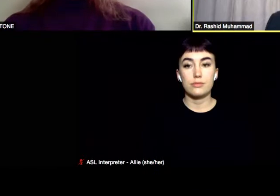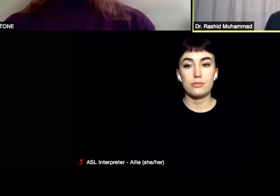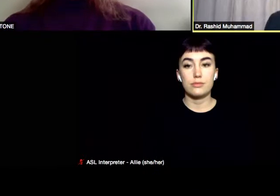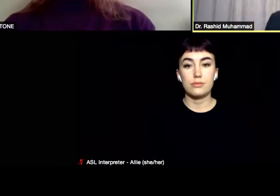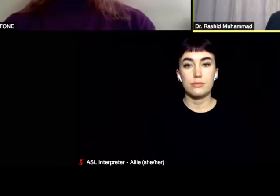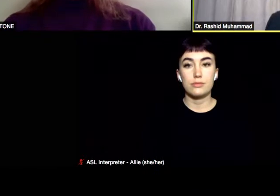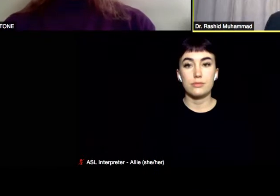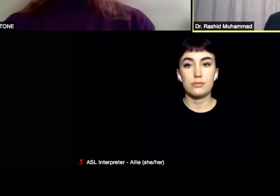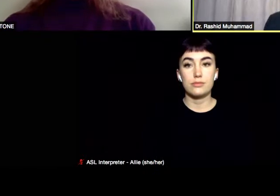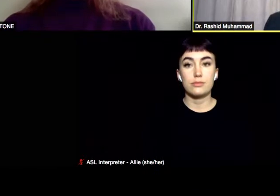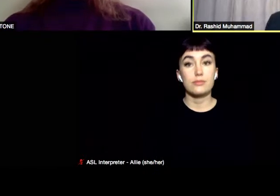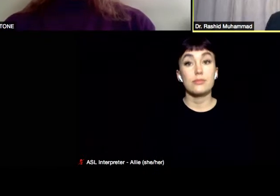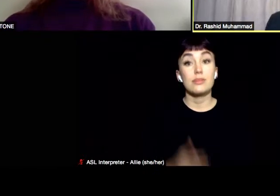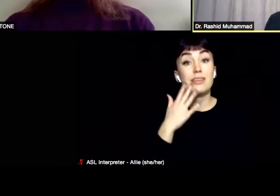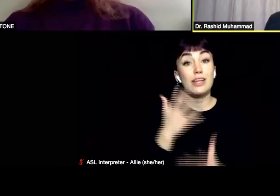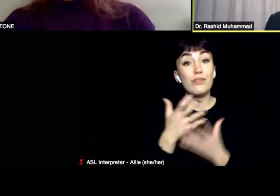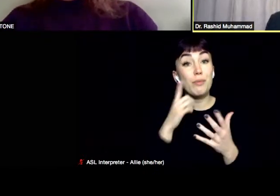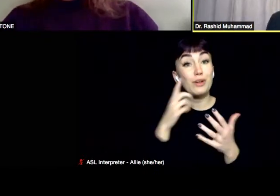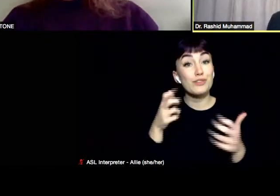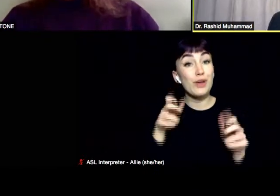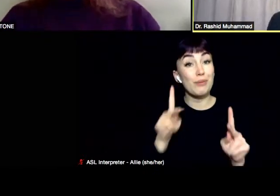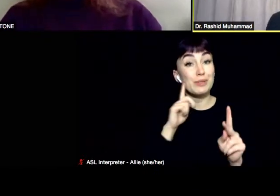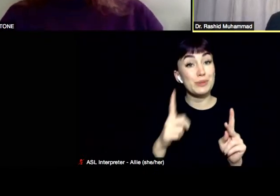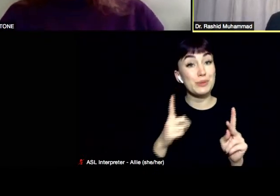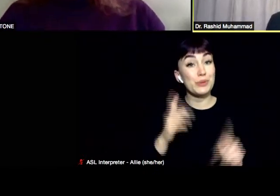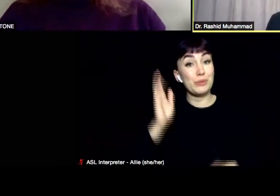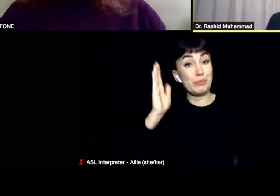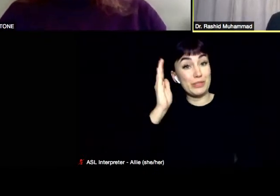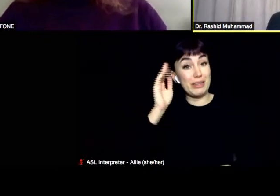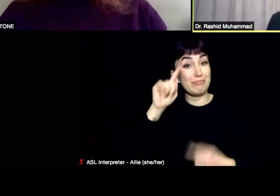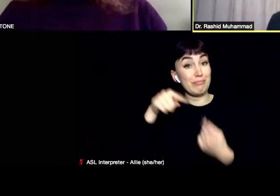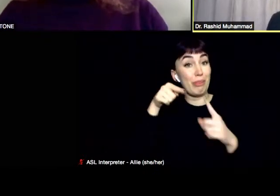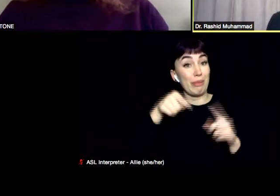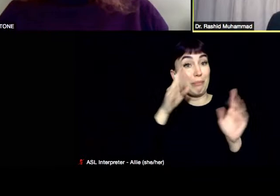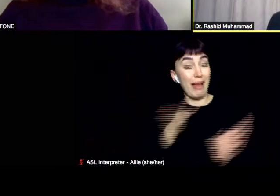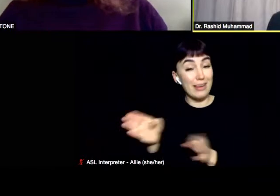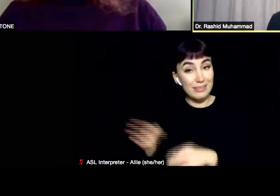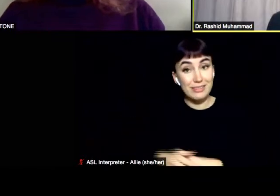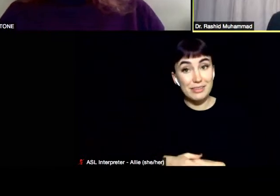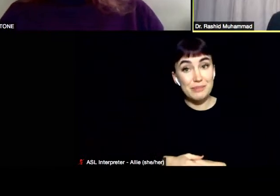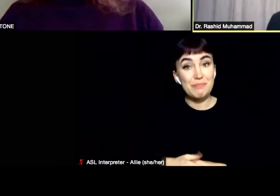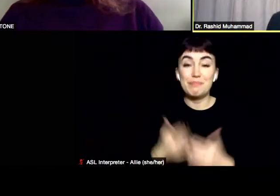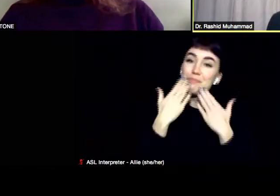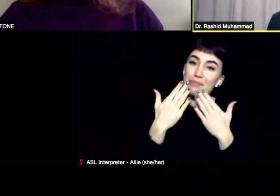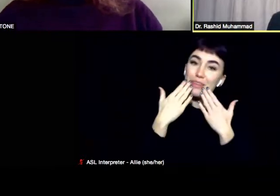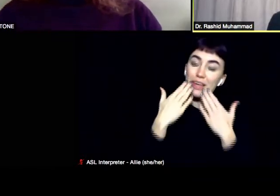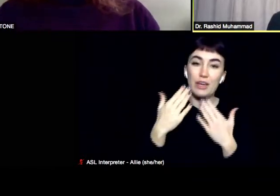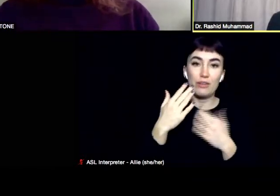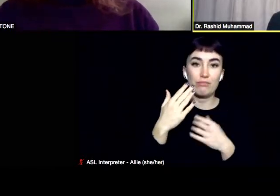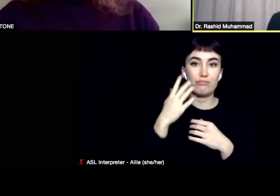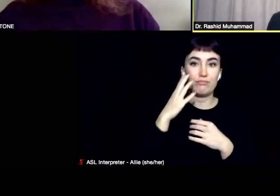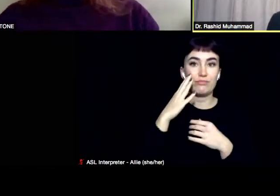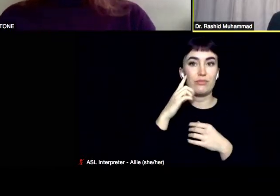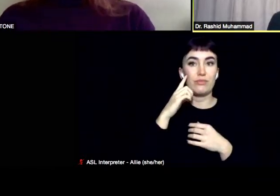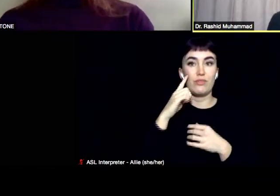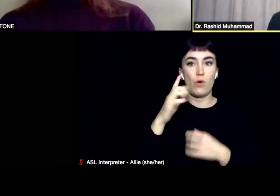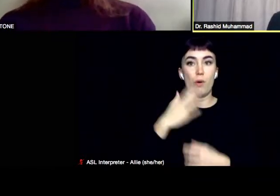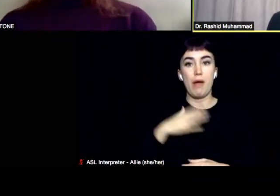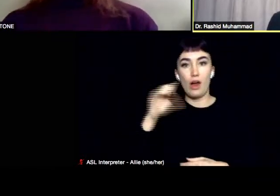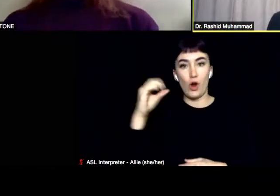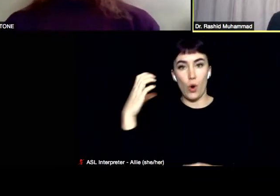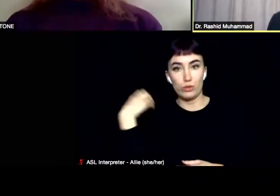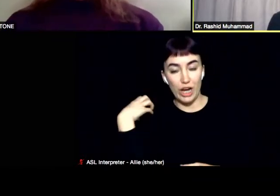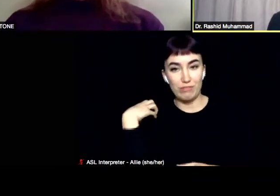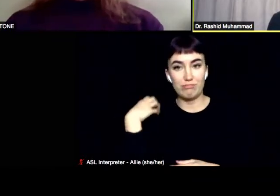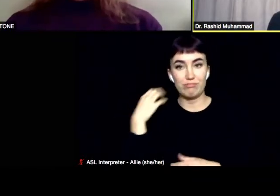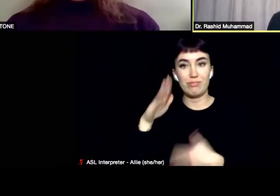Well, thank you very much for the opportunity to present on the plan, and thank you on behalf of my co-chair and